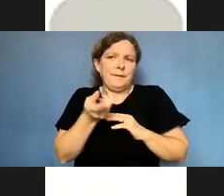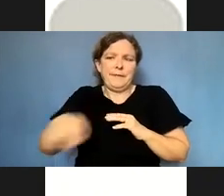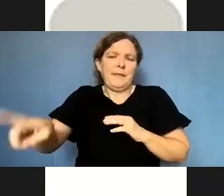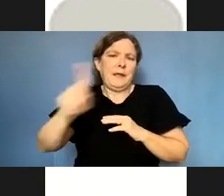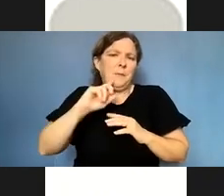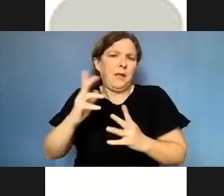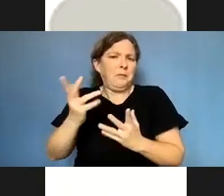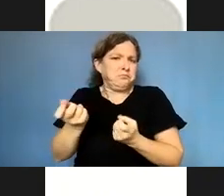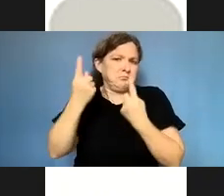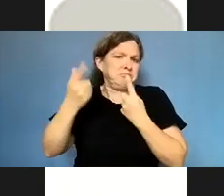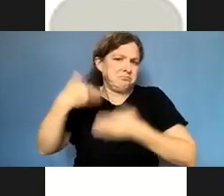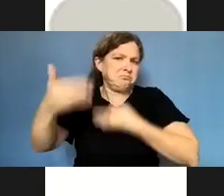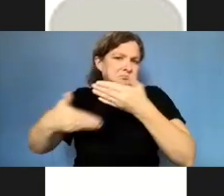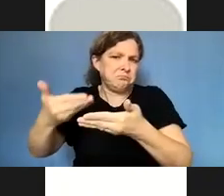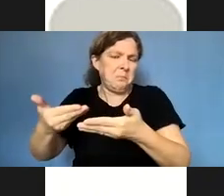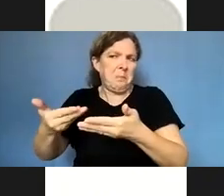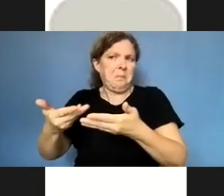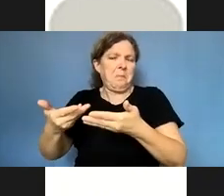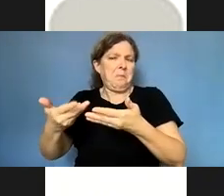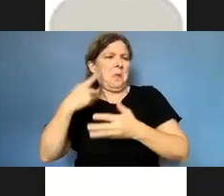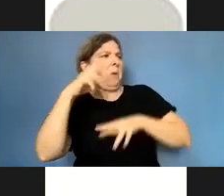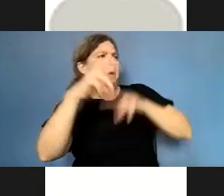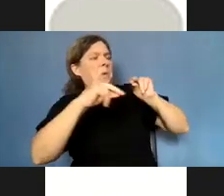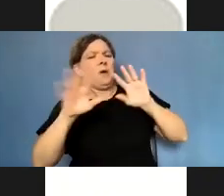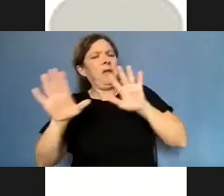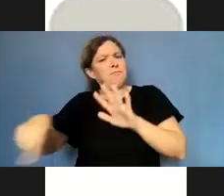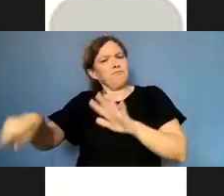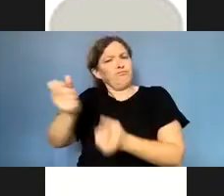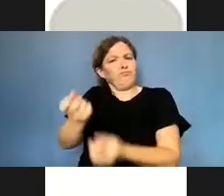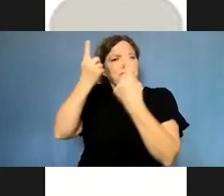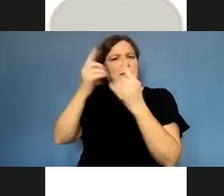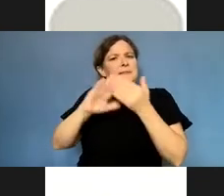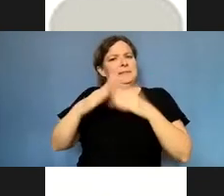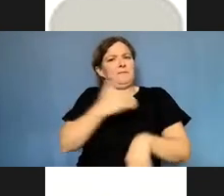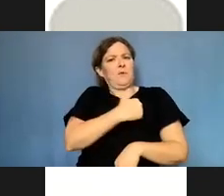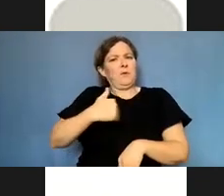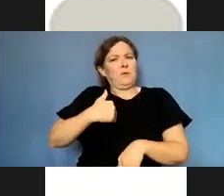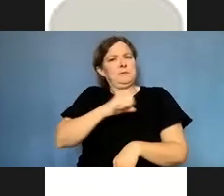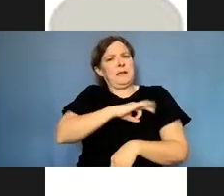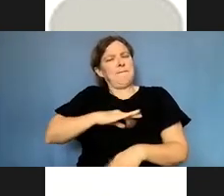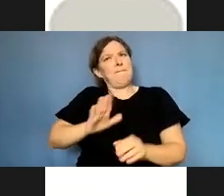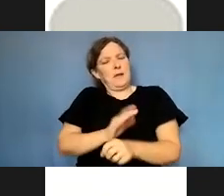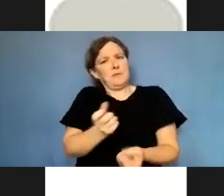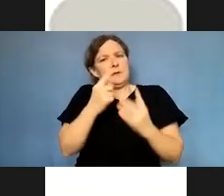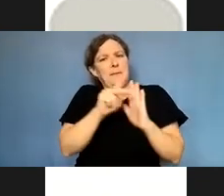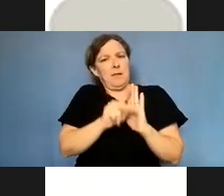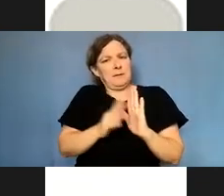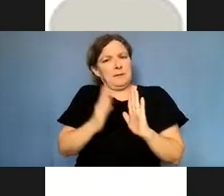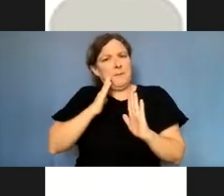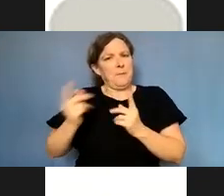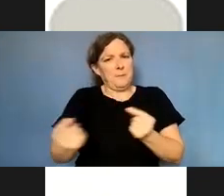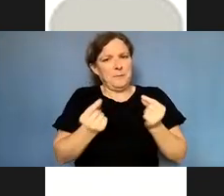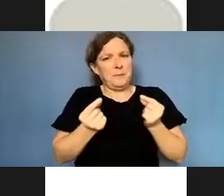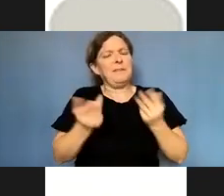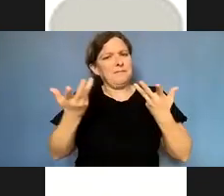any problems with that, because the city staff really understand this policy. We have had